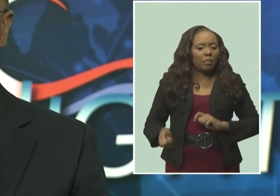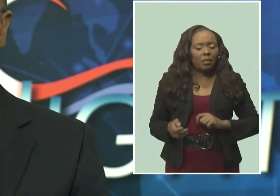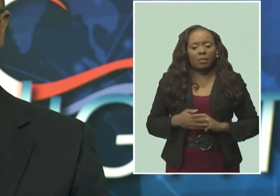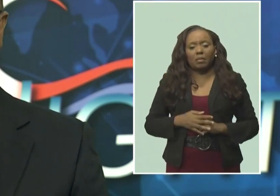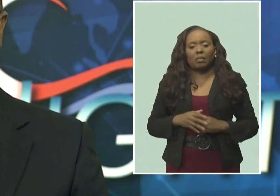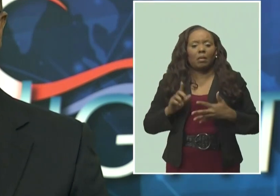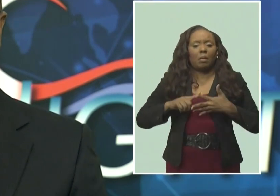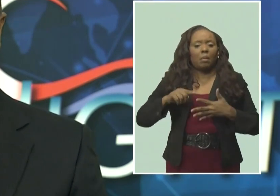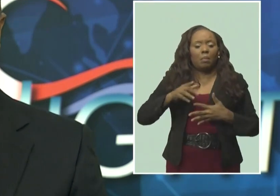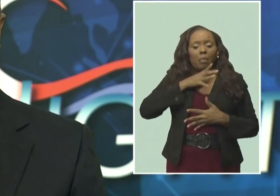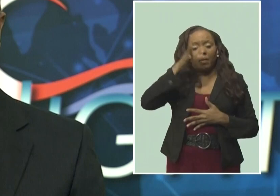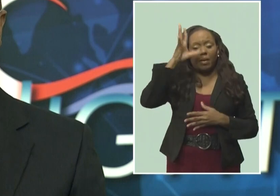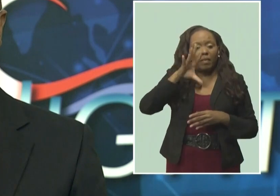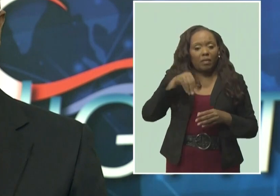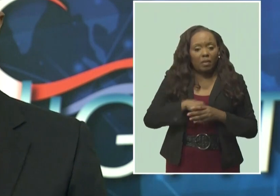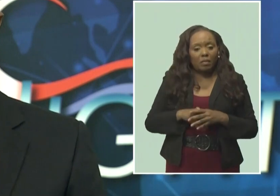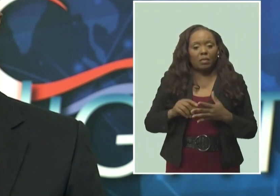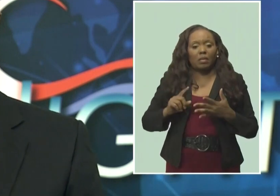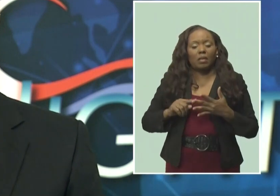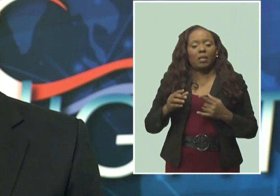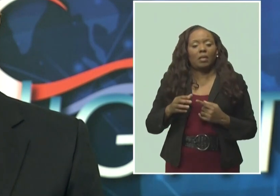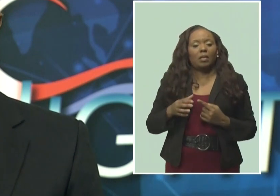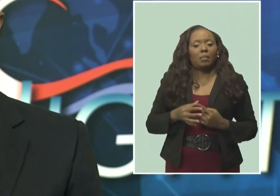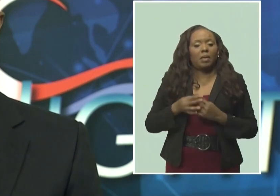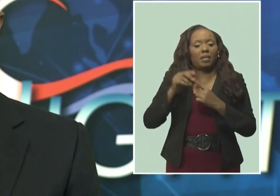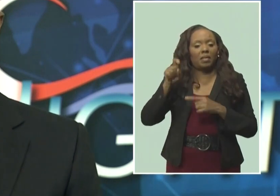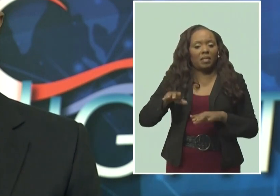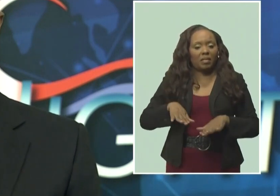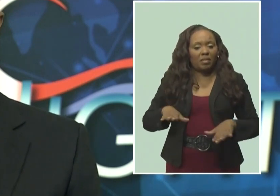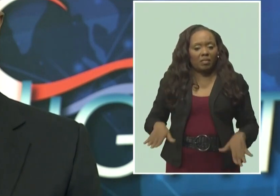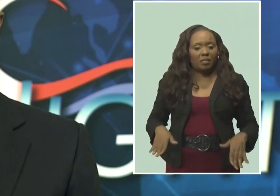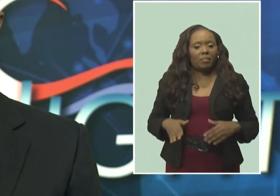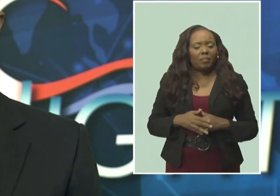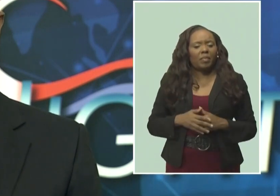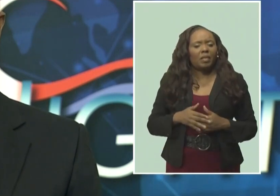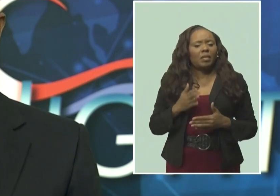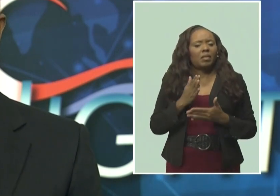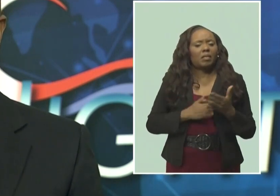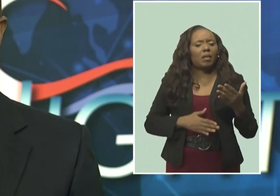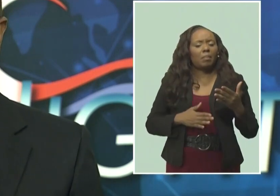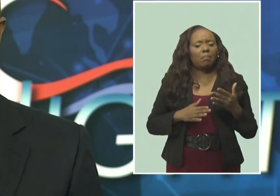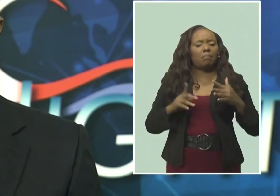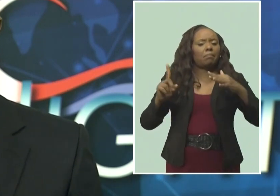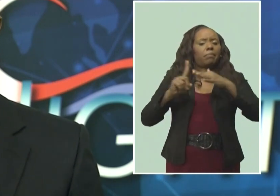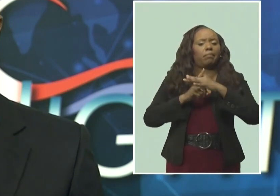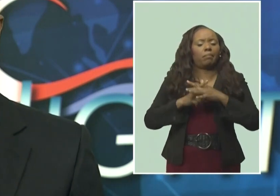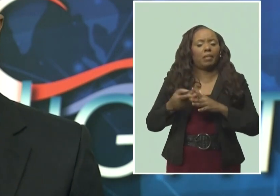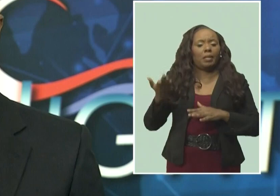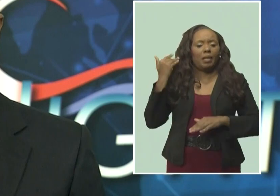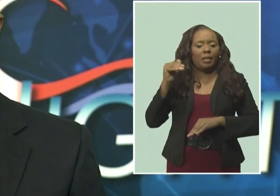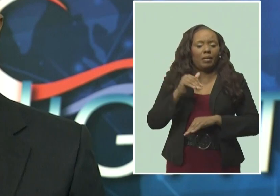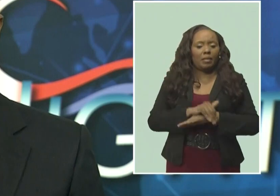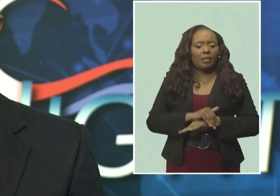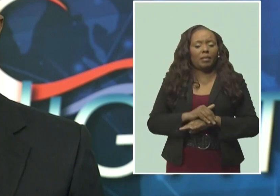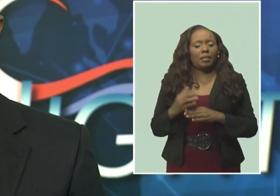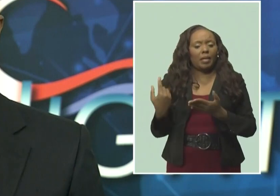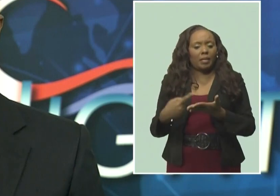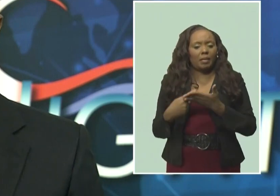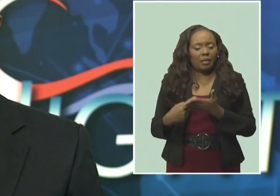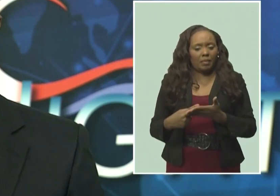and greater access for special needs children. Wendy Burt tells us these were some of the issues raised at last night's